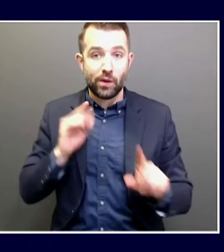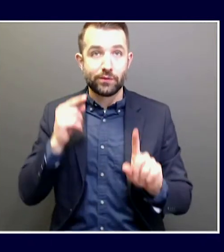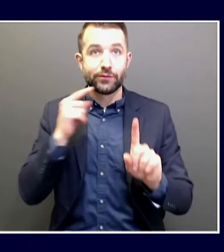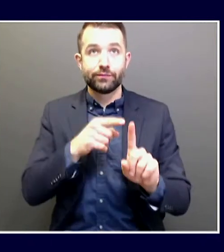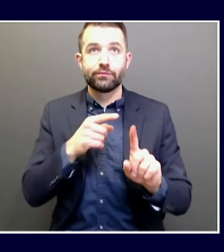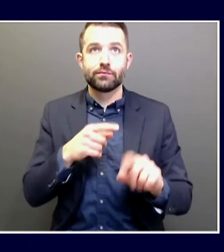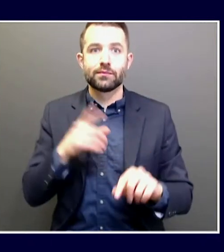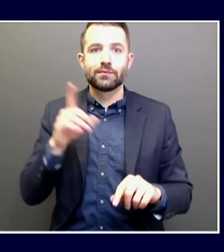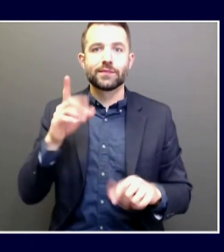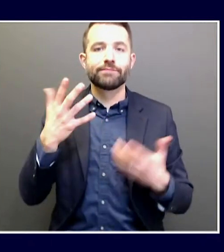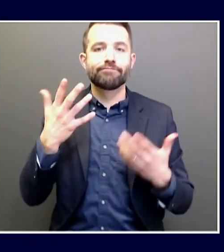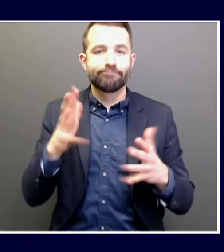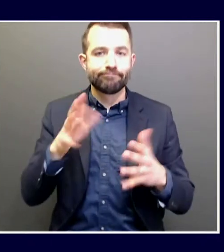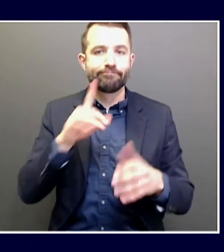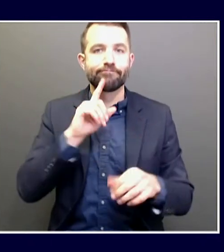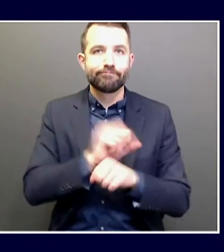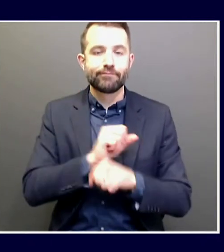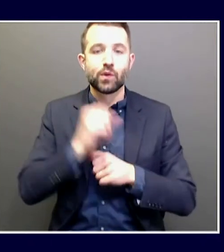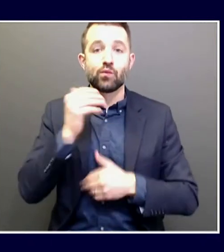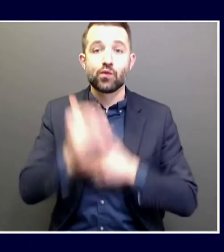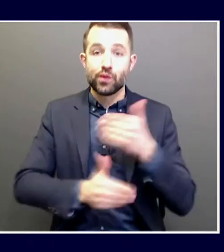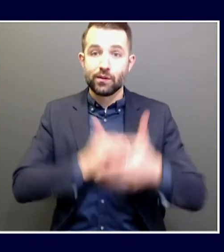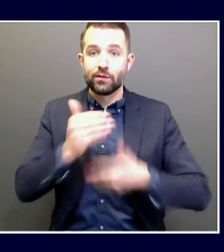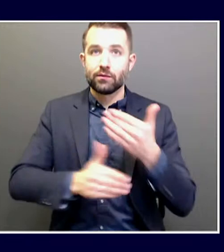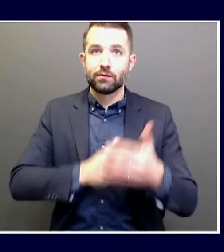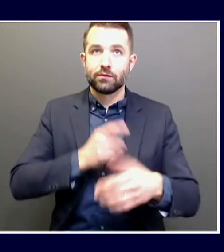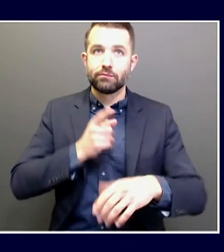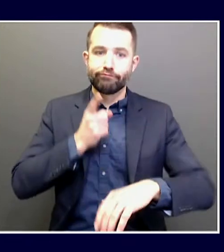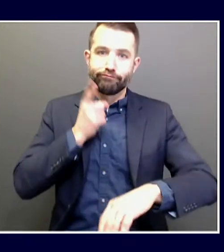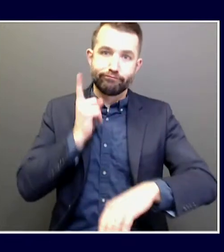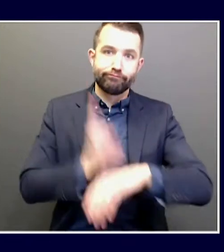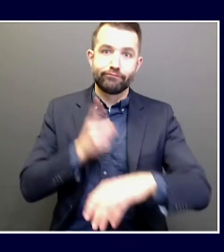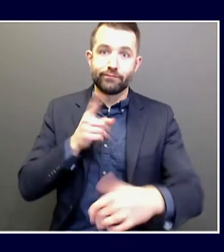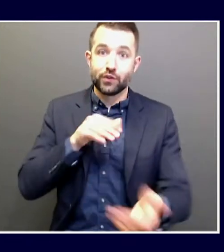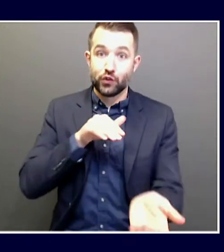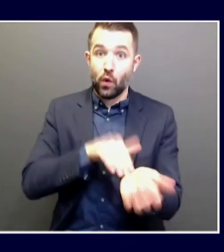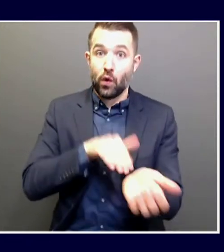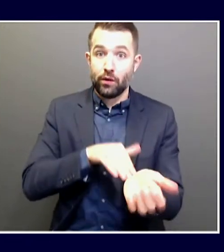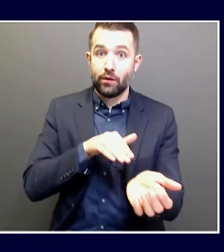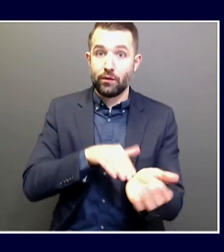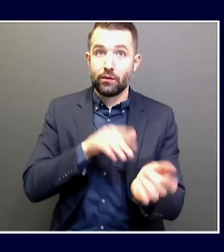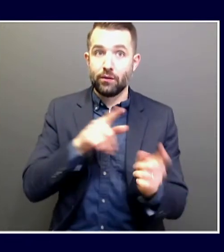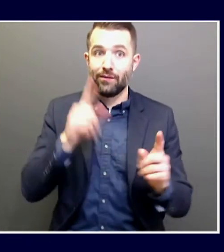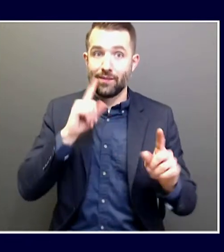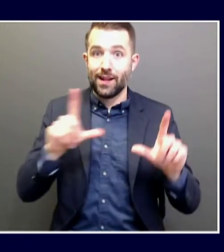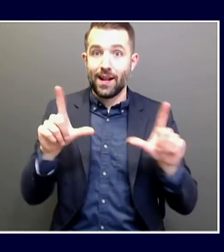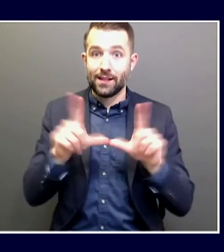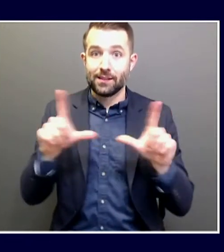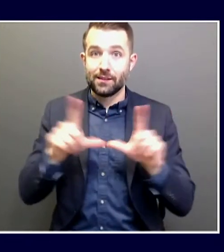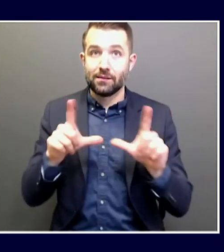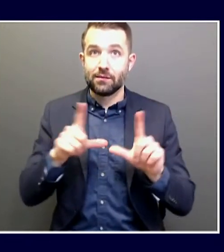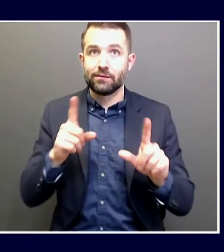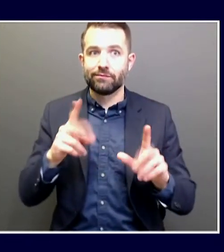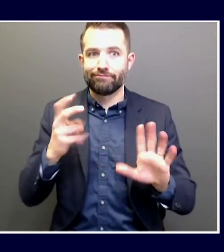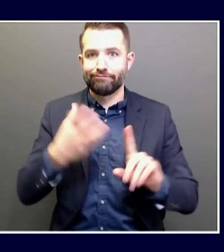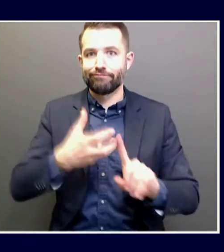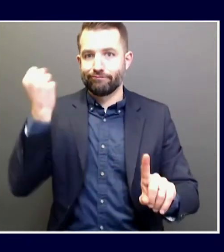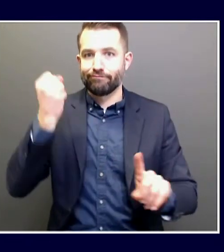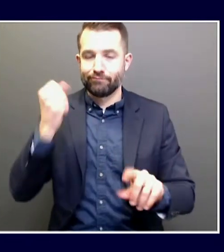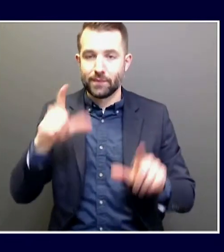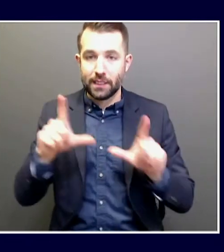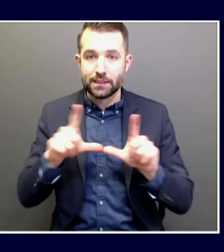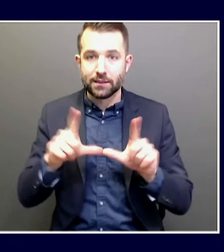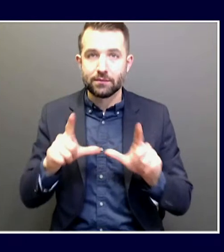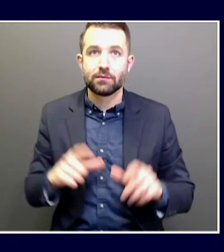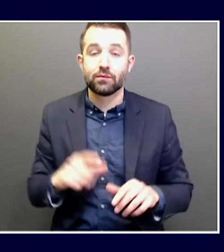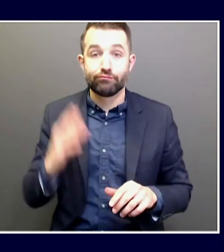taken steps to sanction physicians and suspend licenses because of COVID misinformation. And the most recent one was